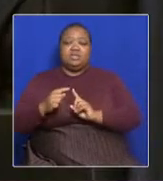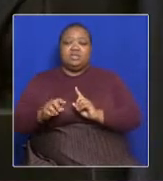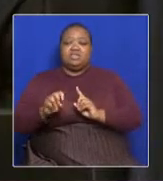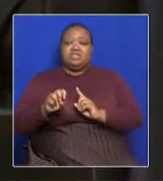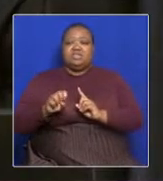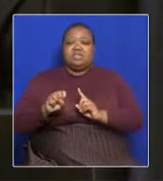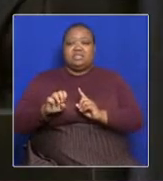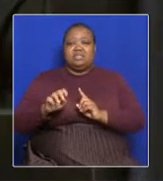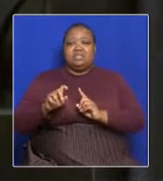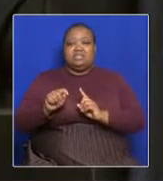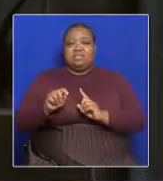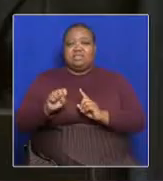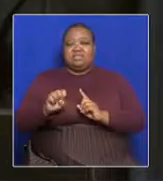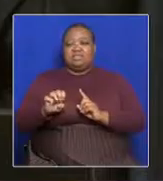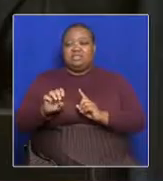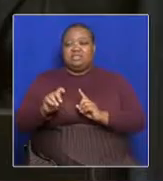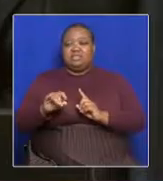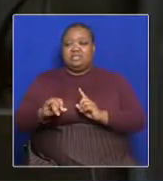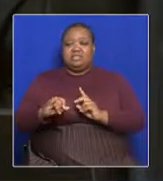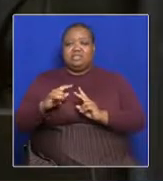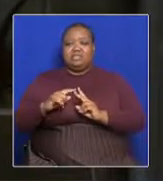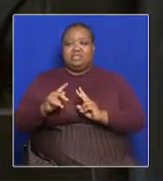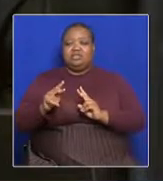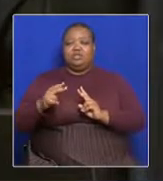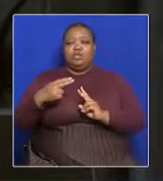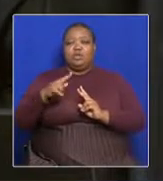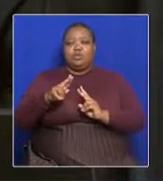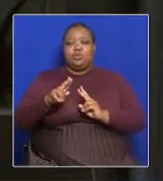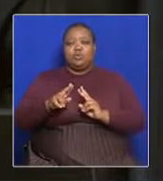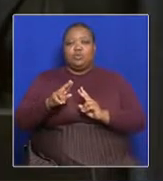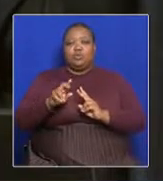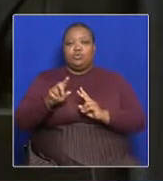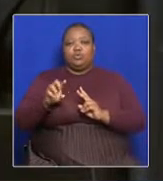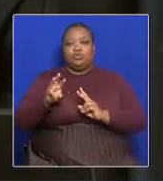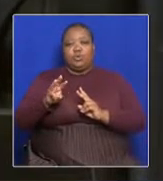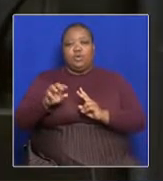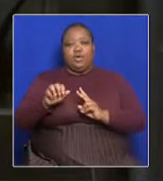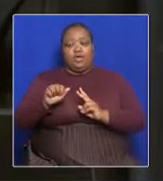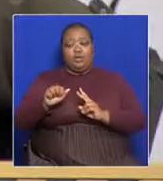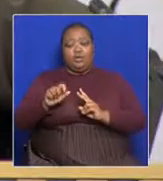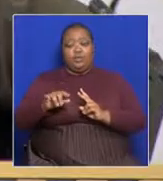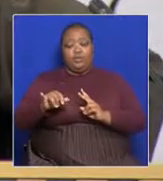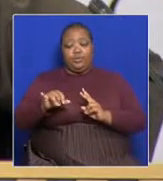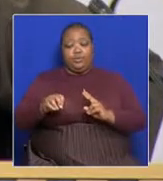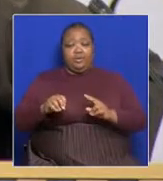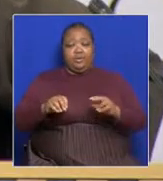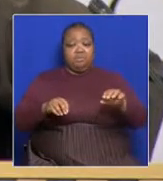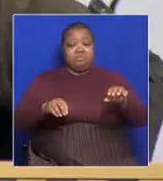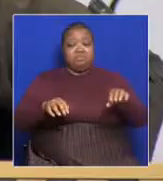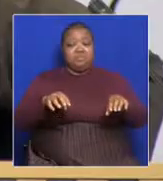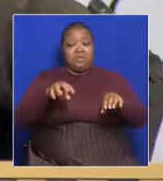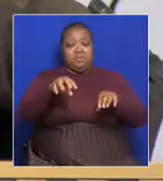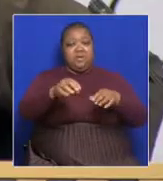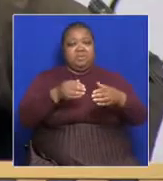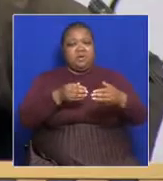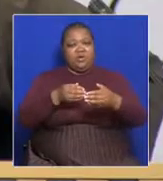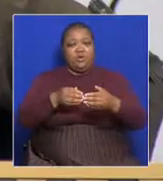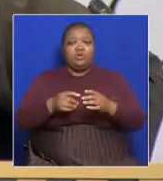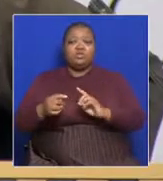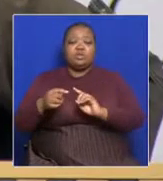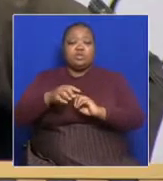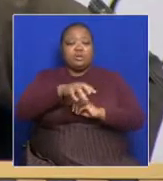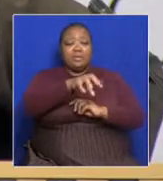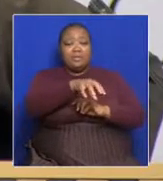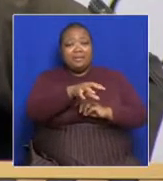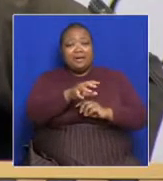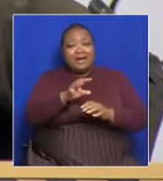that? You have never asked Amanzi Mtoti to destroy, to take